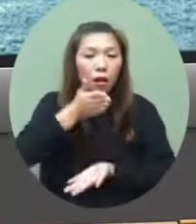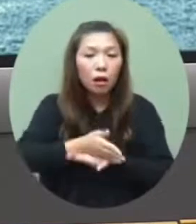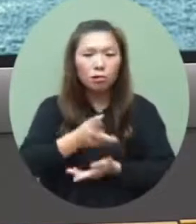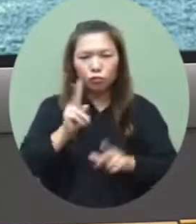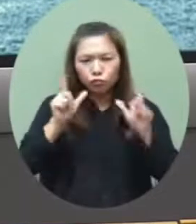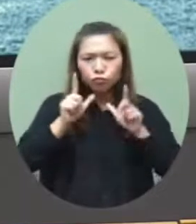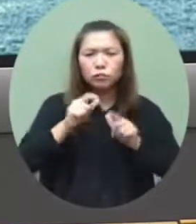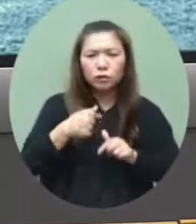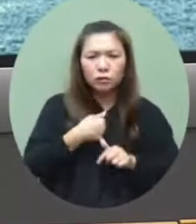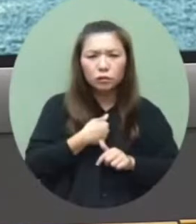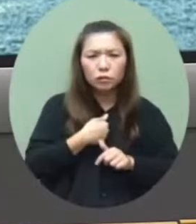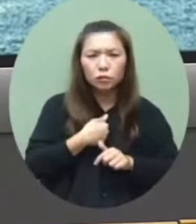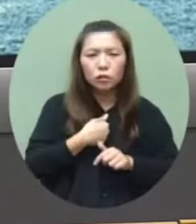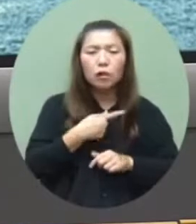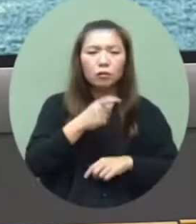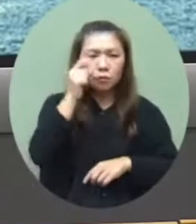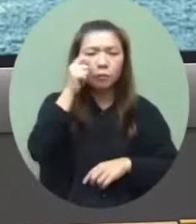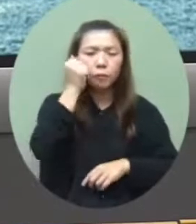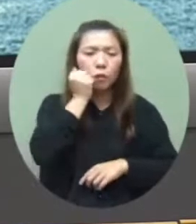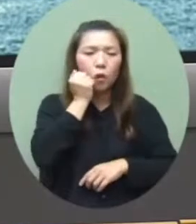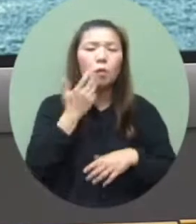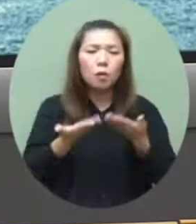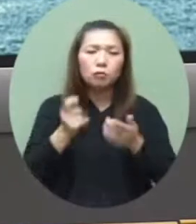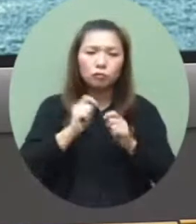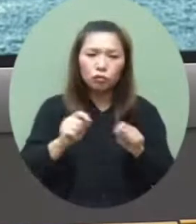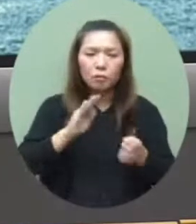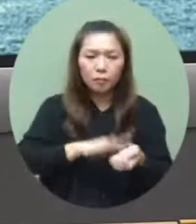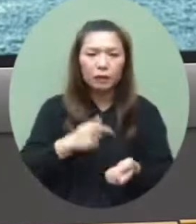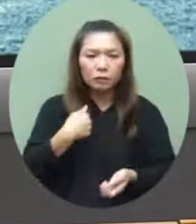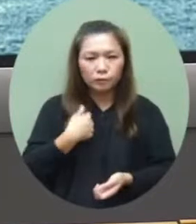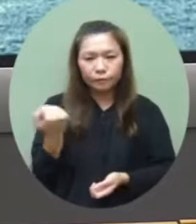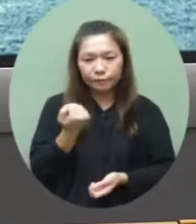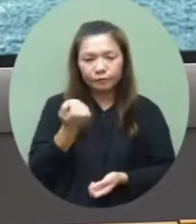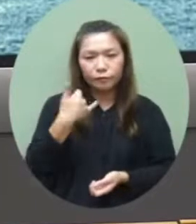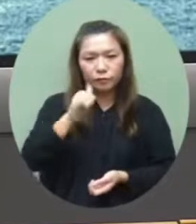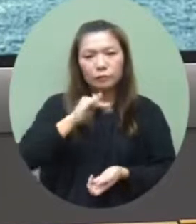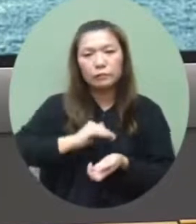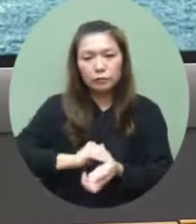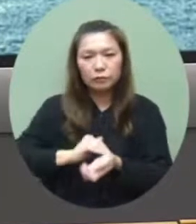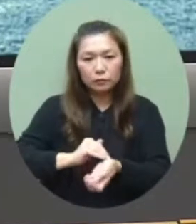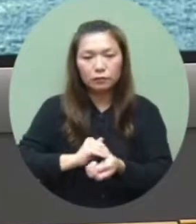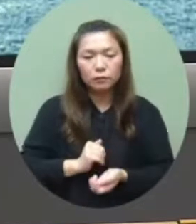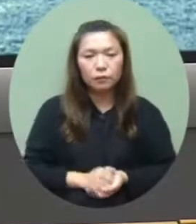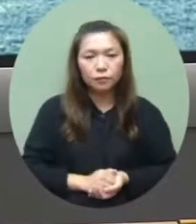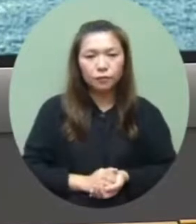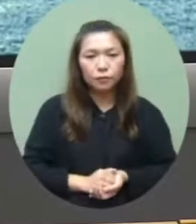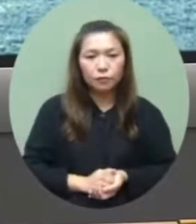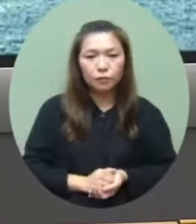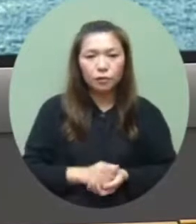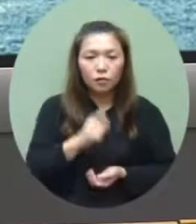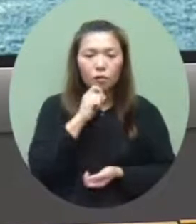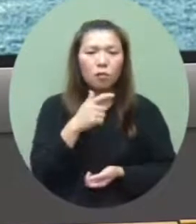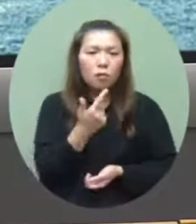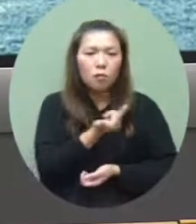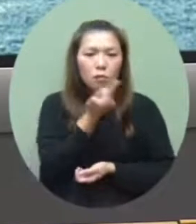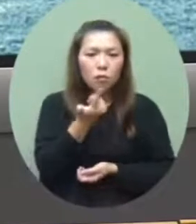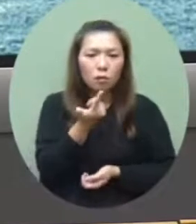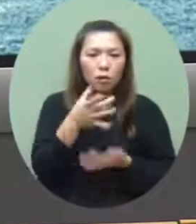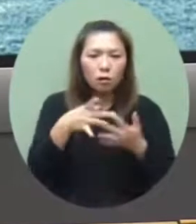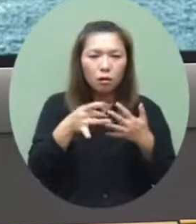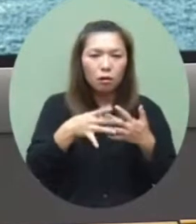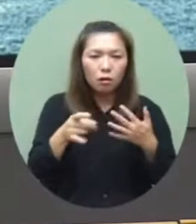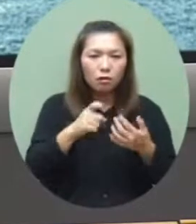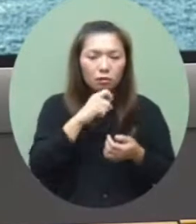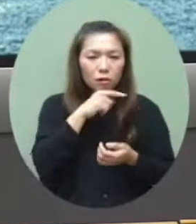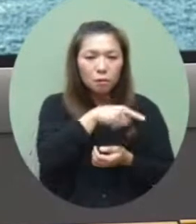to see if you've been infected. And even if you haven't been infected, if you are an elderly with chronic illnesses,